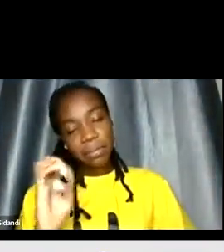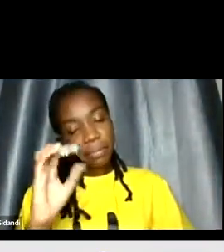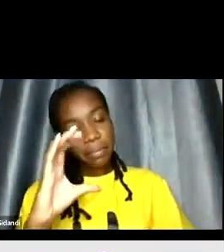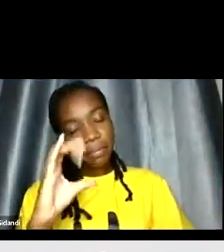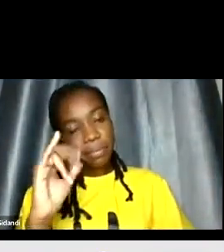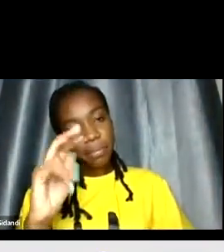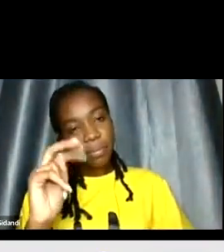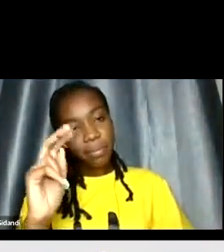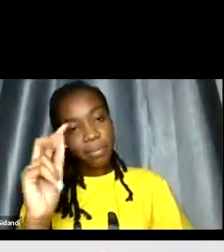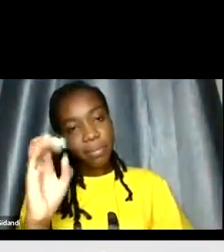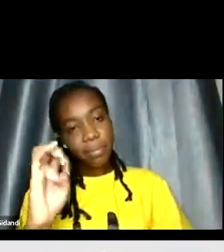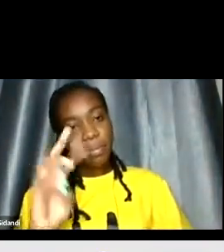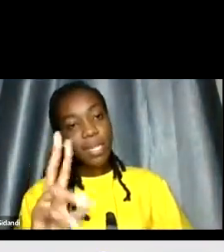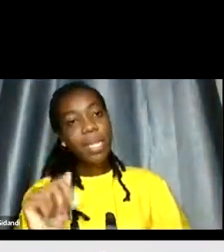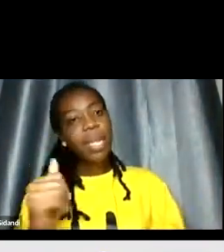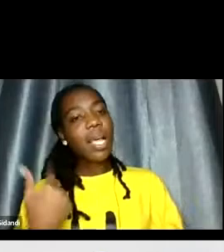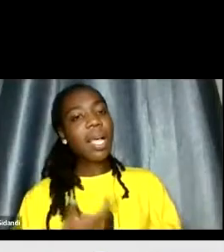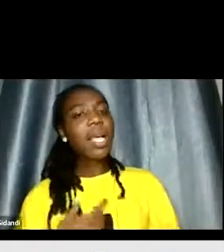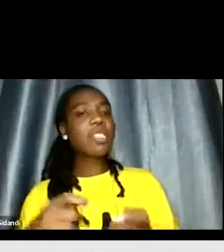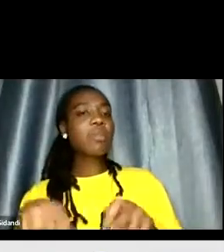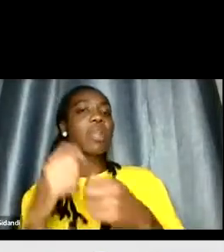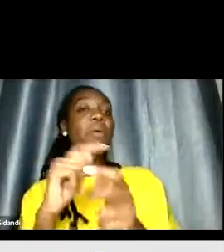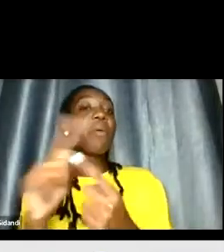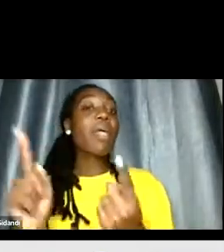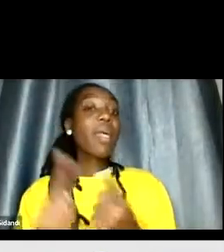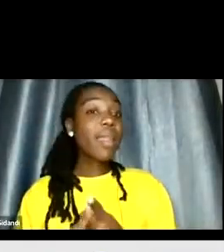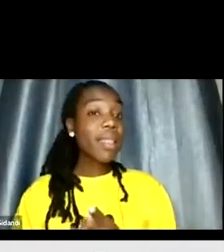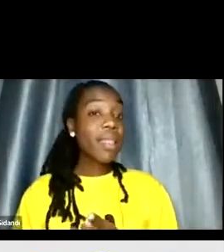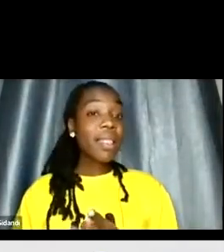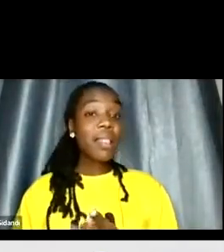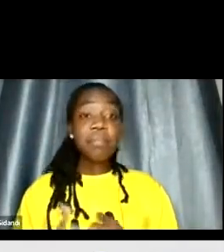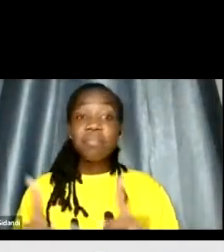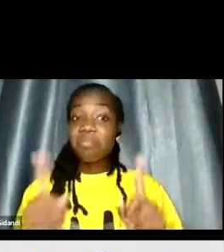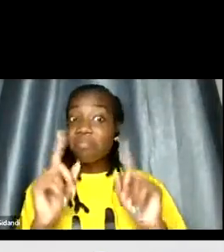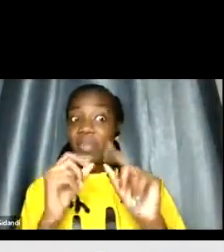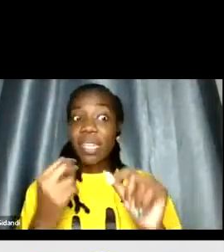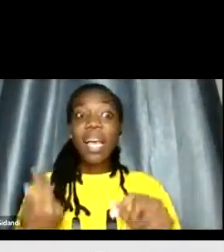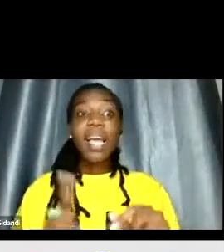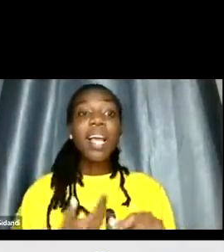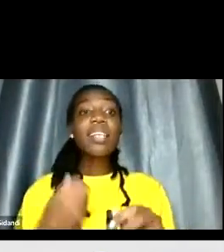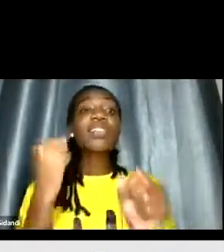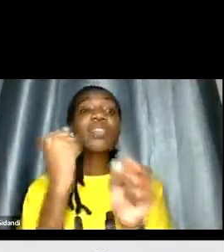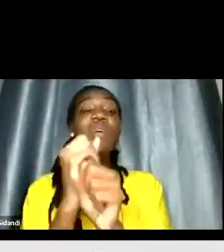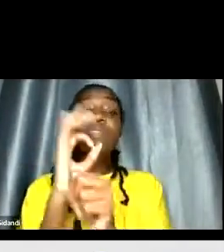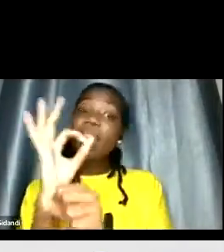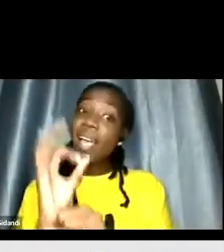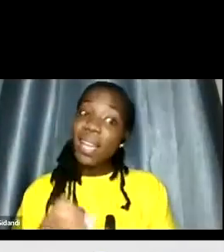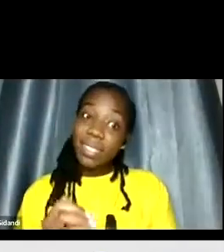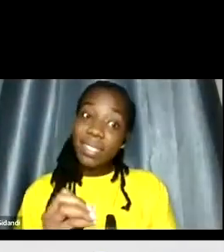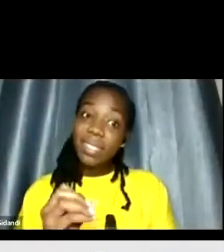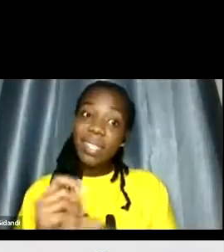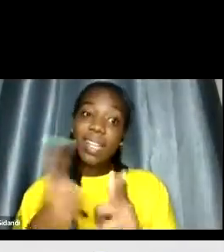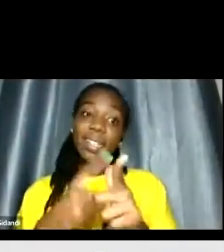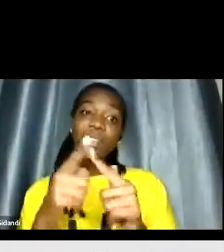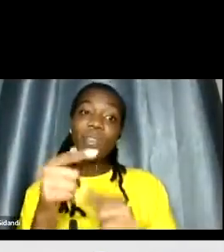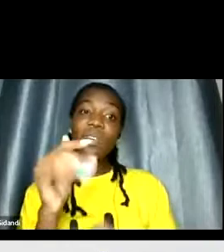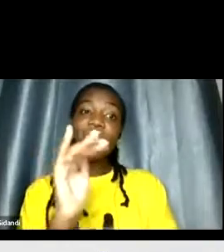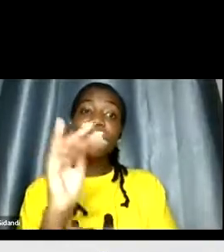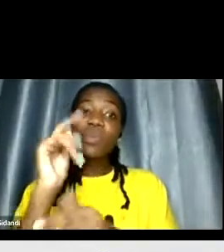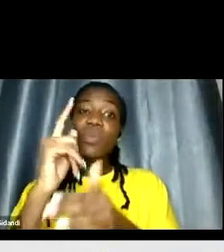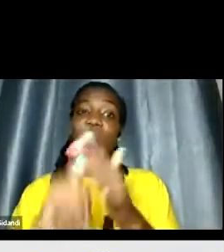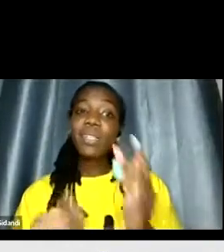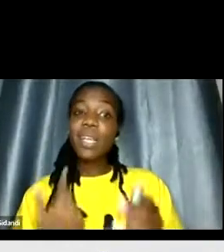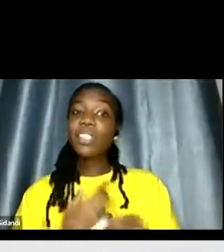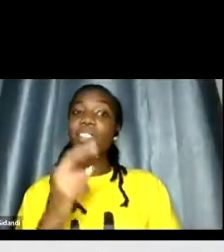are we taking a break? And she's like, Mommy, we did 30 episodes of season 2. What exactly are you asking? We are on 24th episode. Can